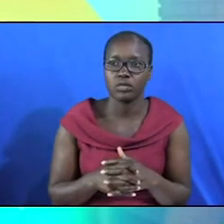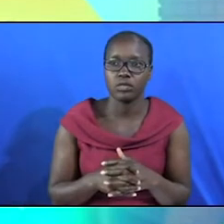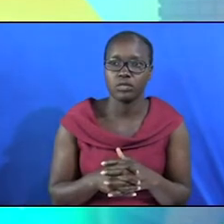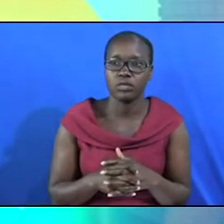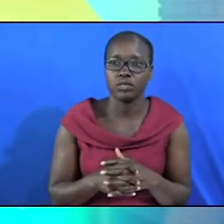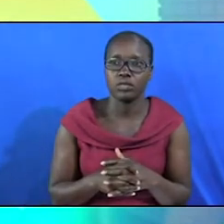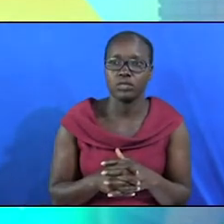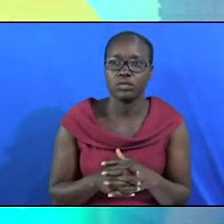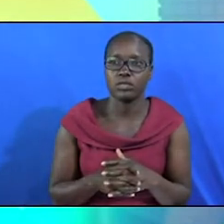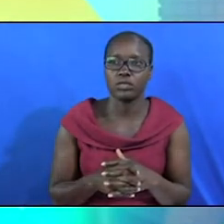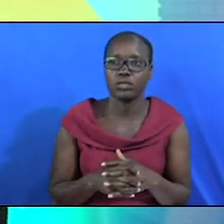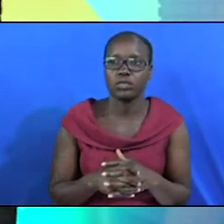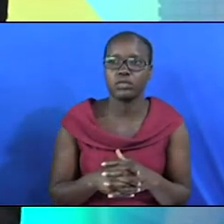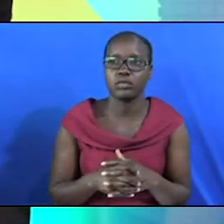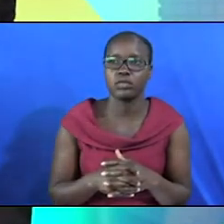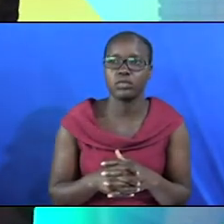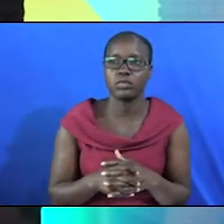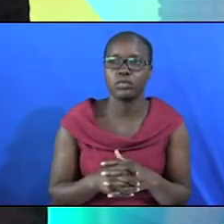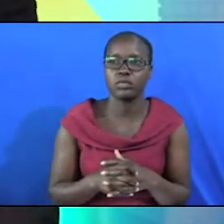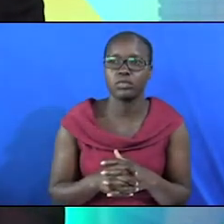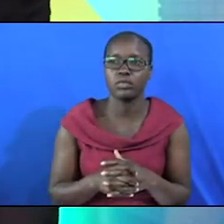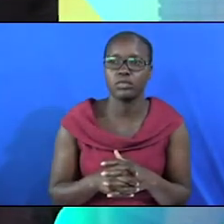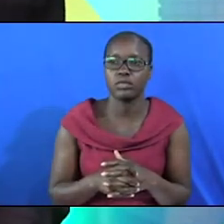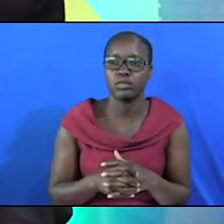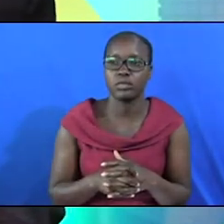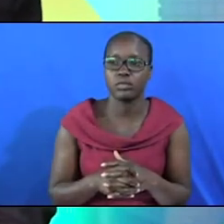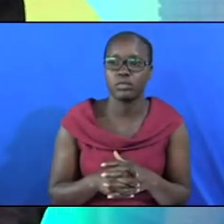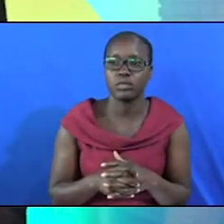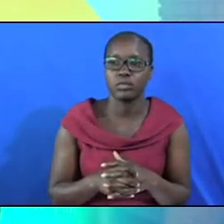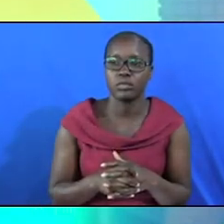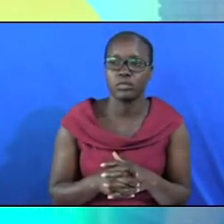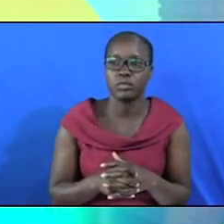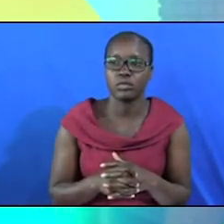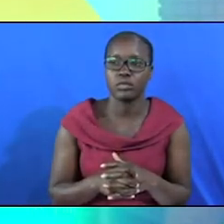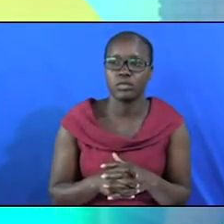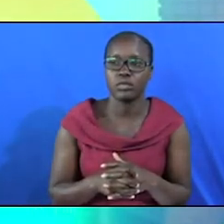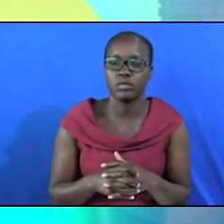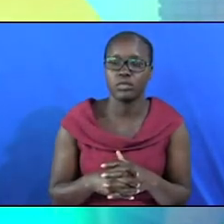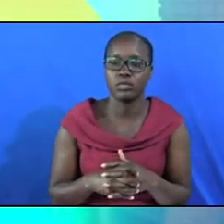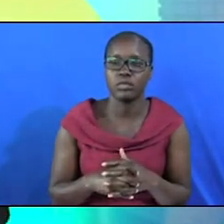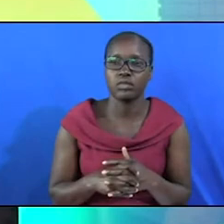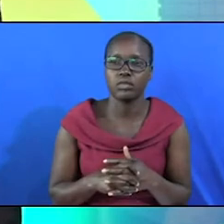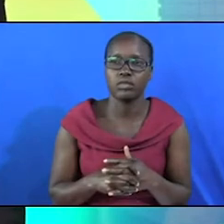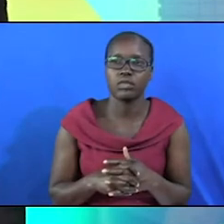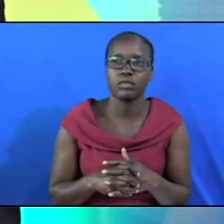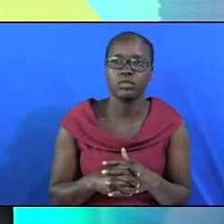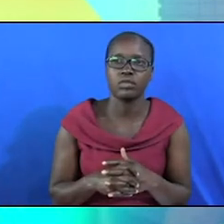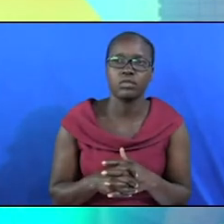to come. We'll pray together. Elder Onyambu is our chief elder.